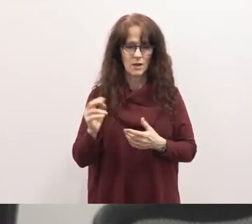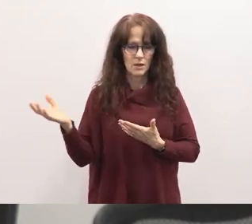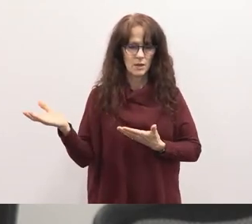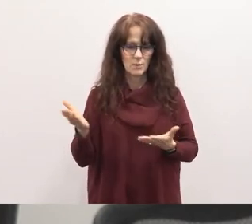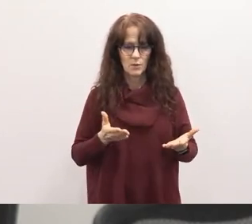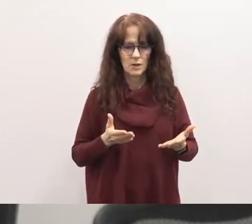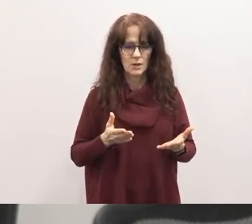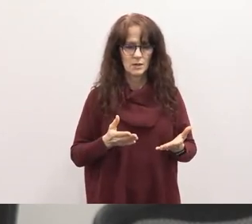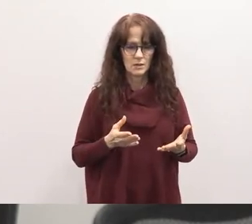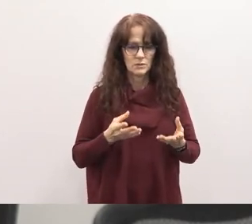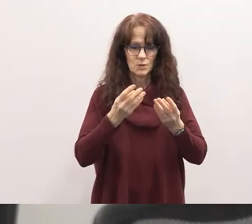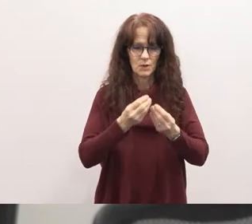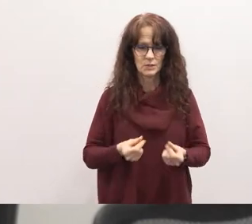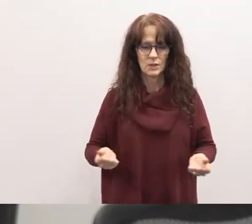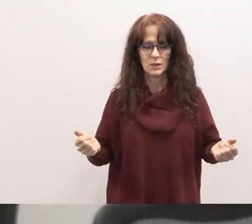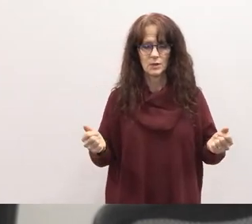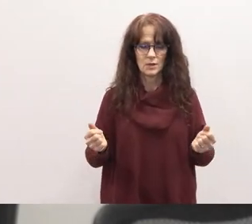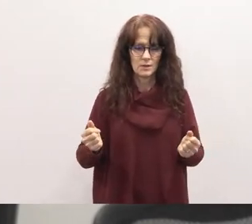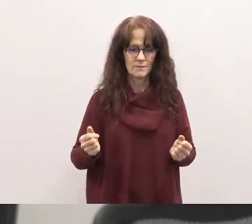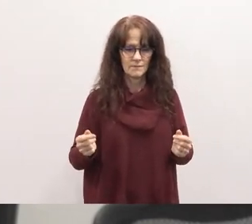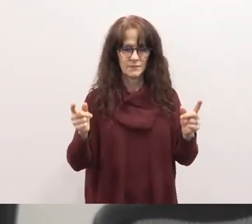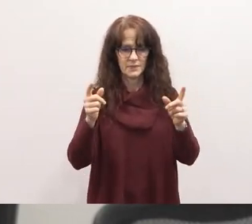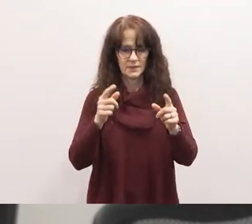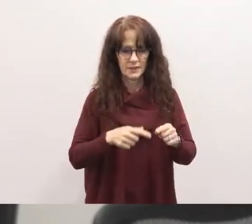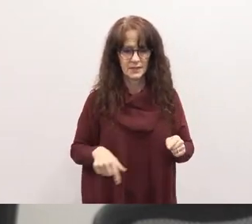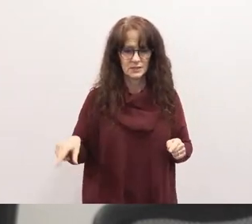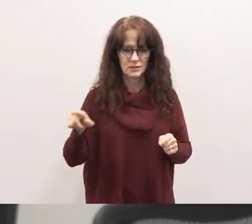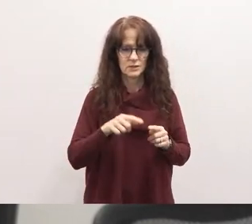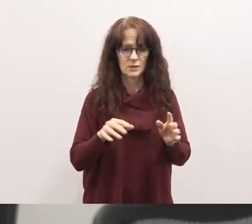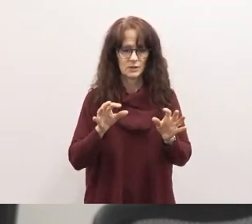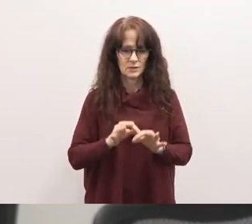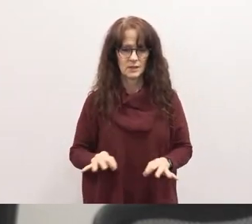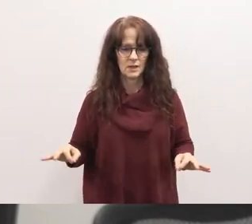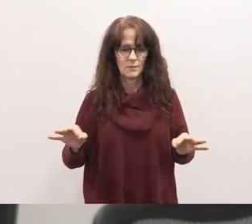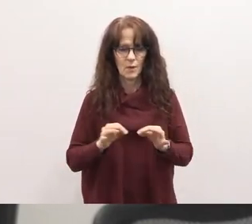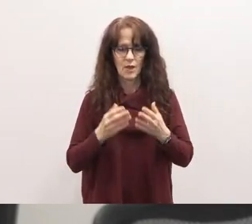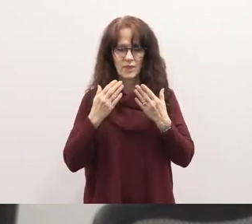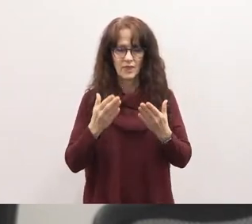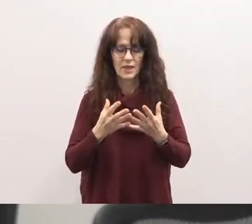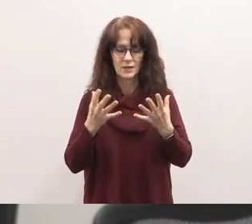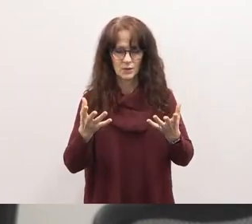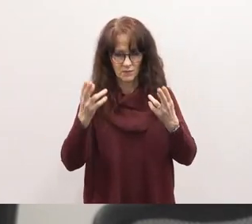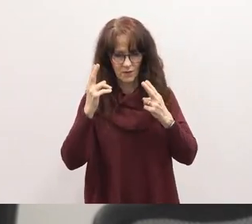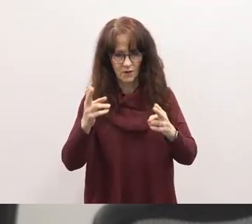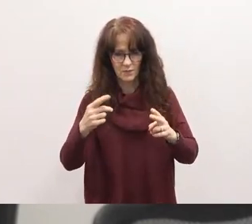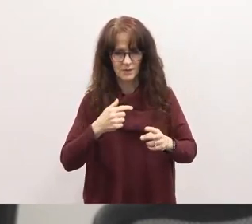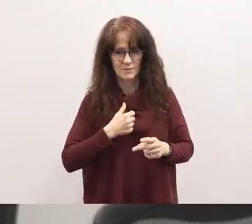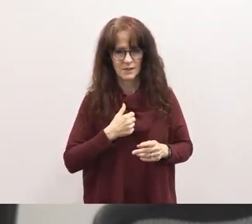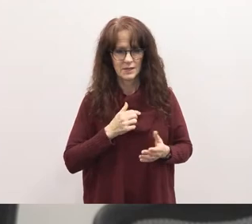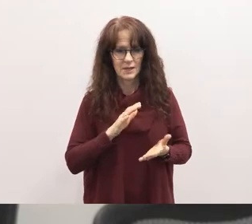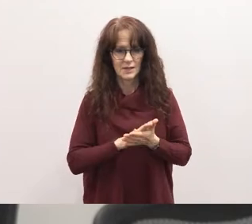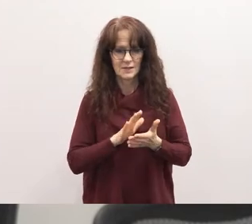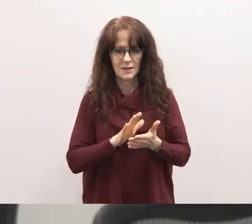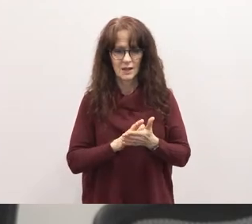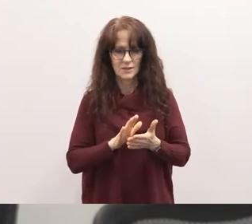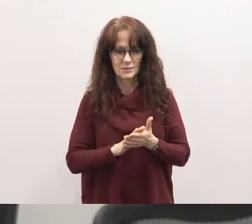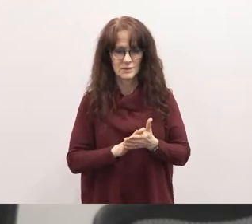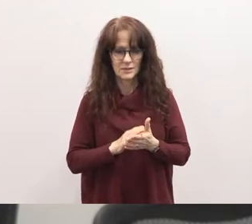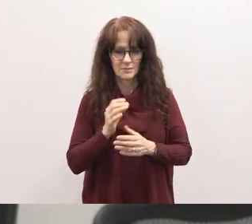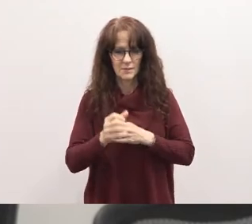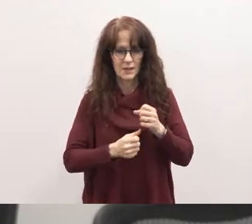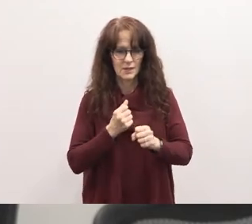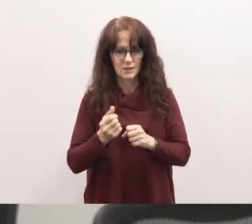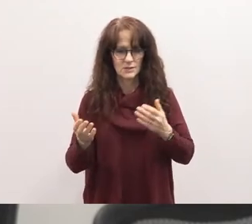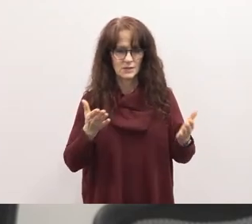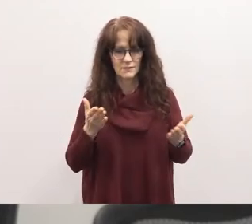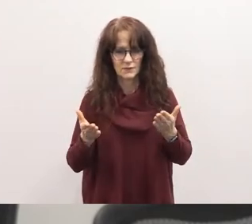some of those to resolution. The circle is really important. So thank you for honoring me and acknowledging just my years of